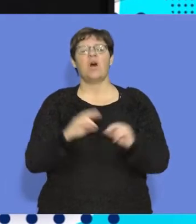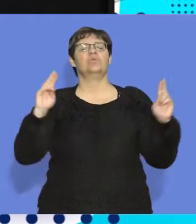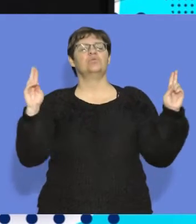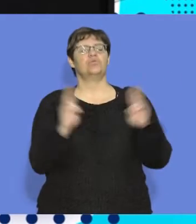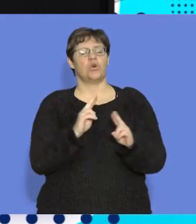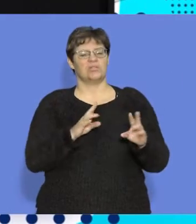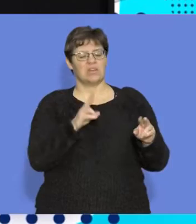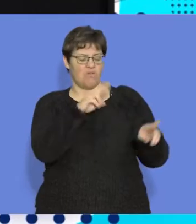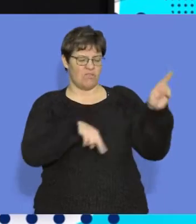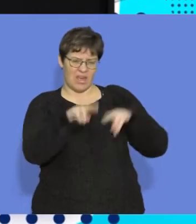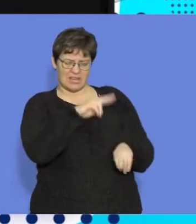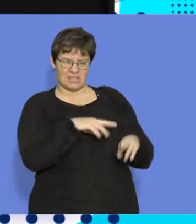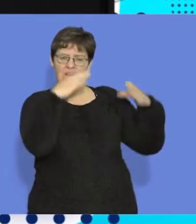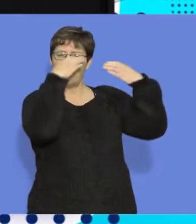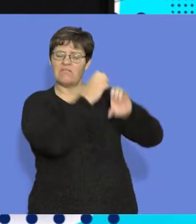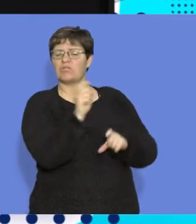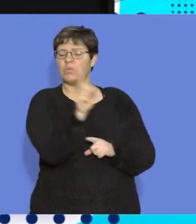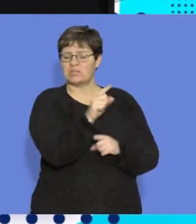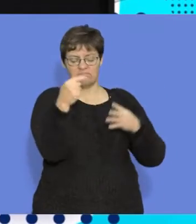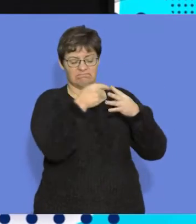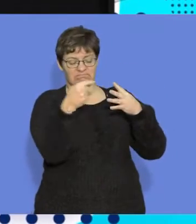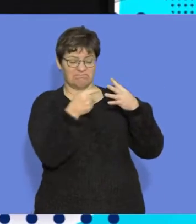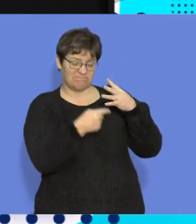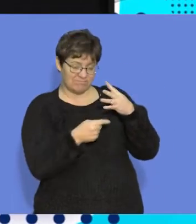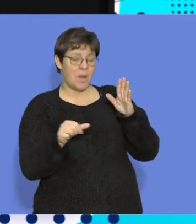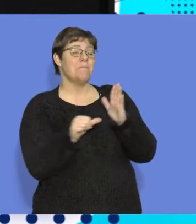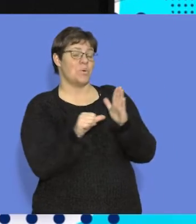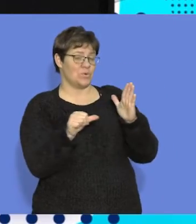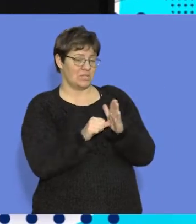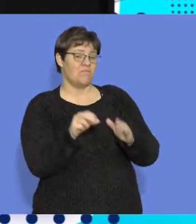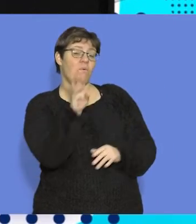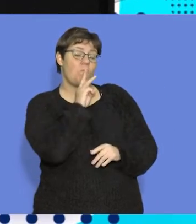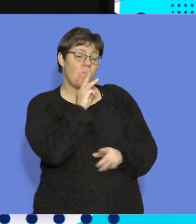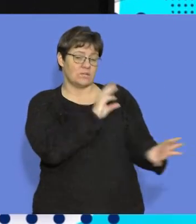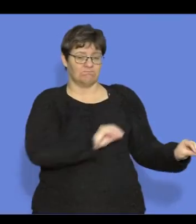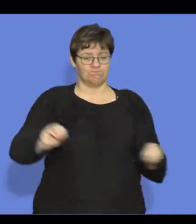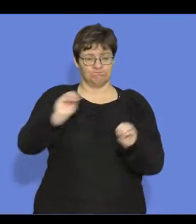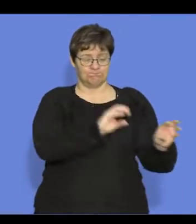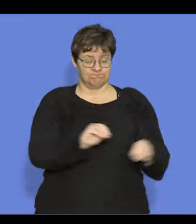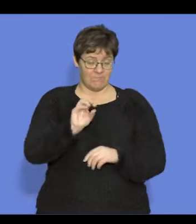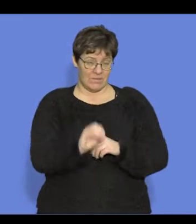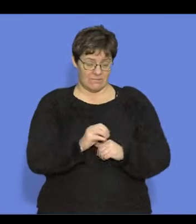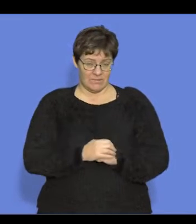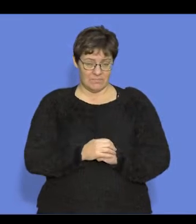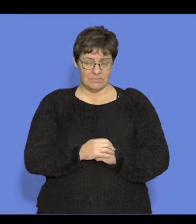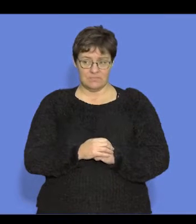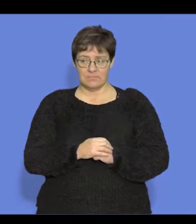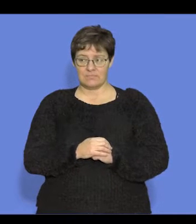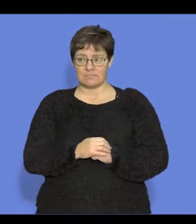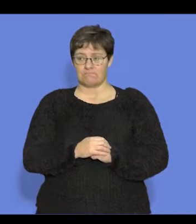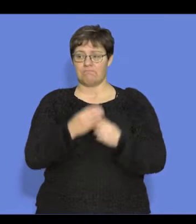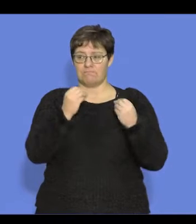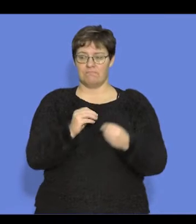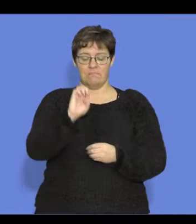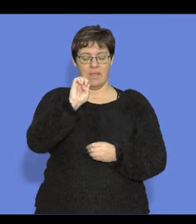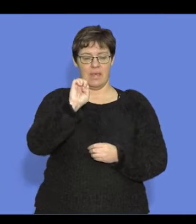going to revise that, focusing on the parts which are important for water transport. So if we have a look, we